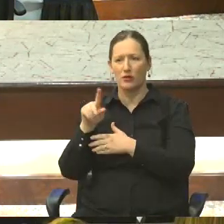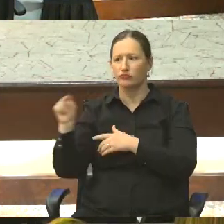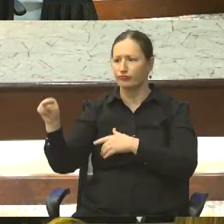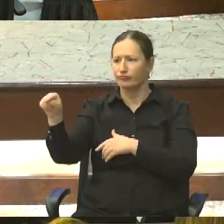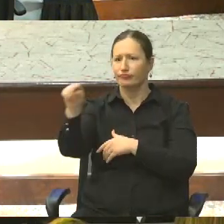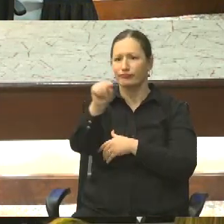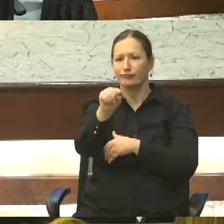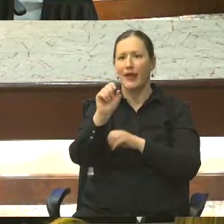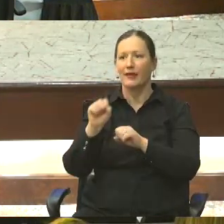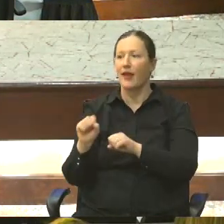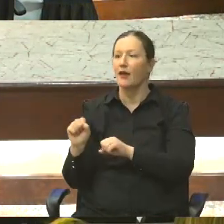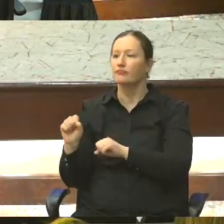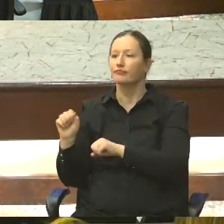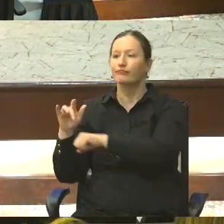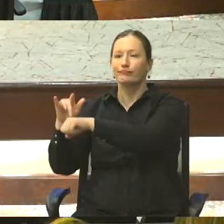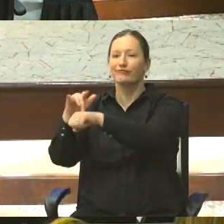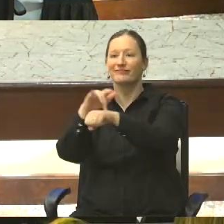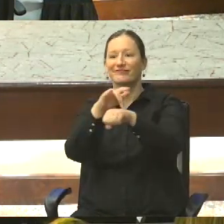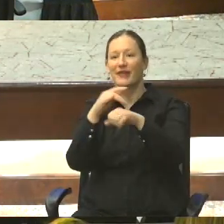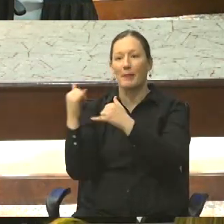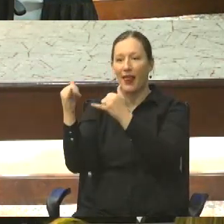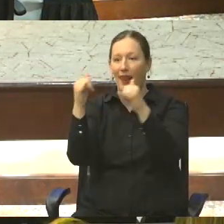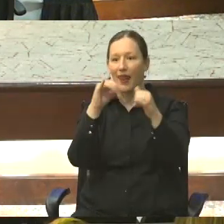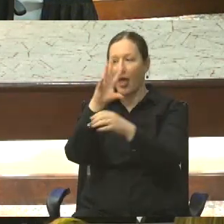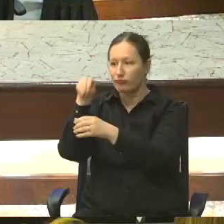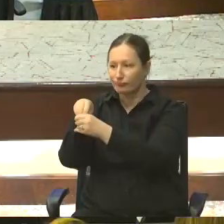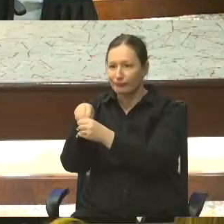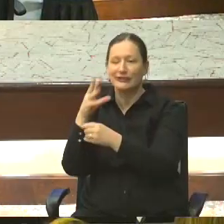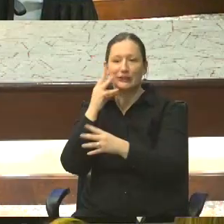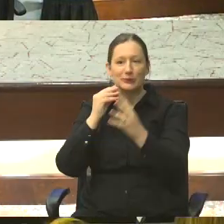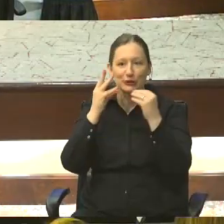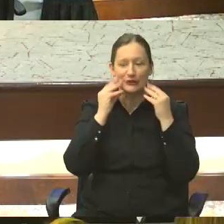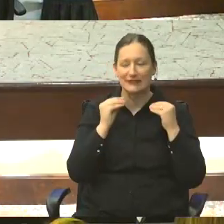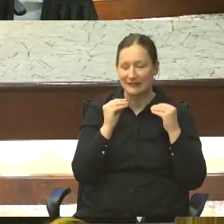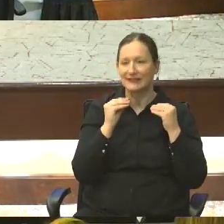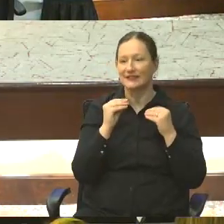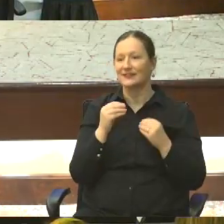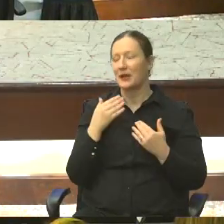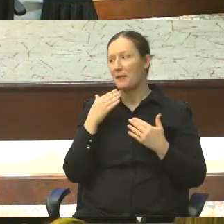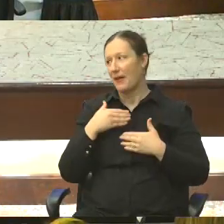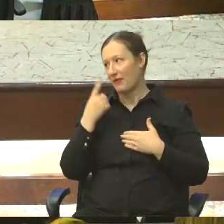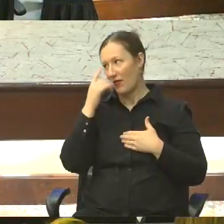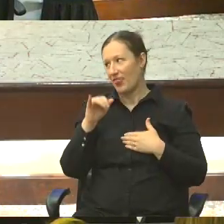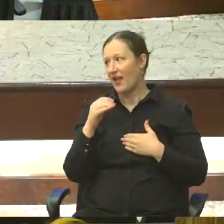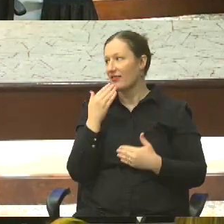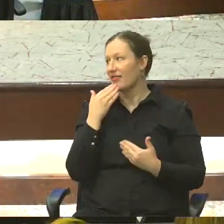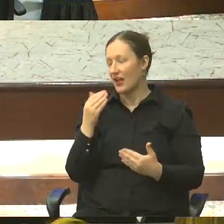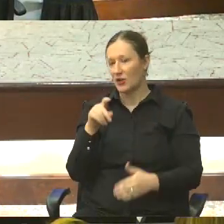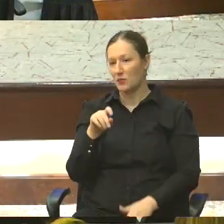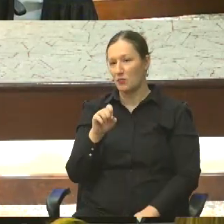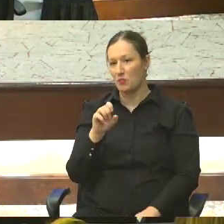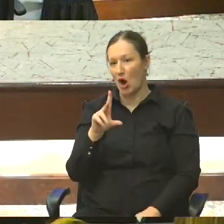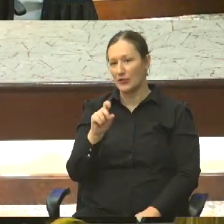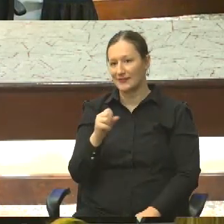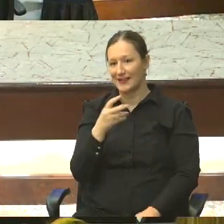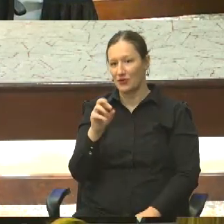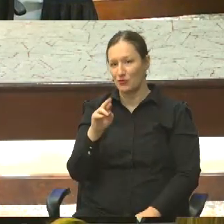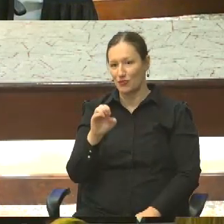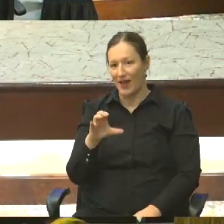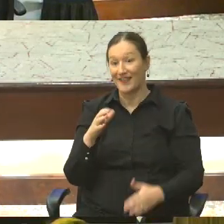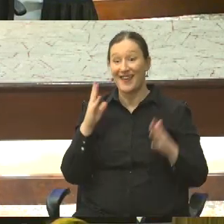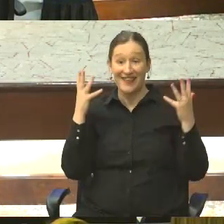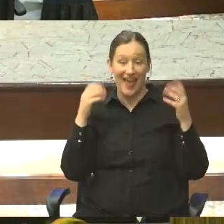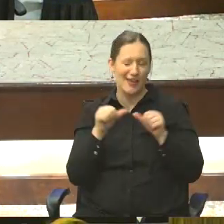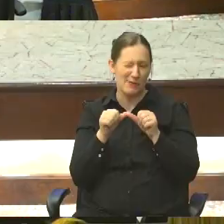add inclusivity in that. So I'm proud of that for our Parks and Rec staff. And yay, let's keep going.